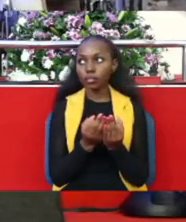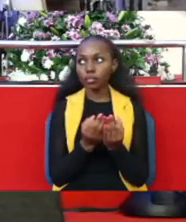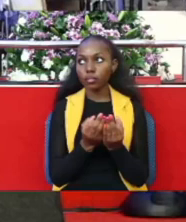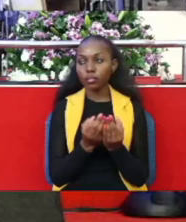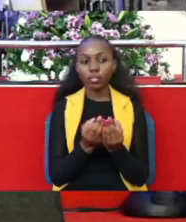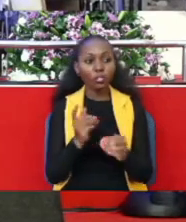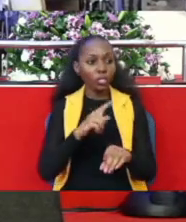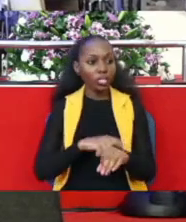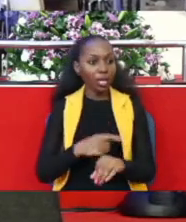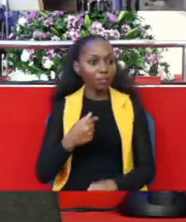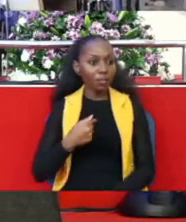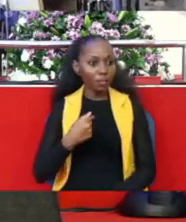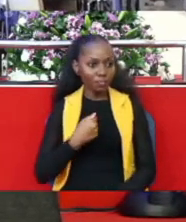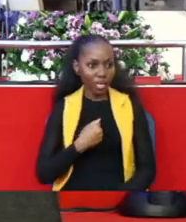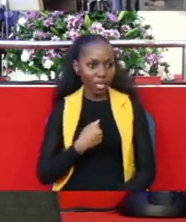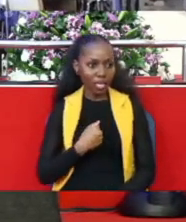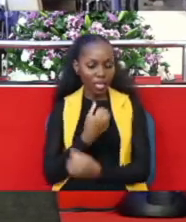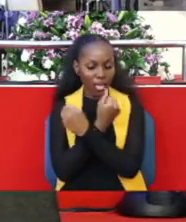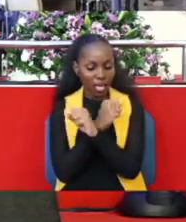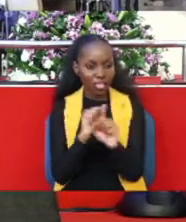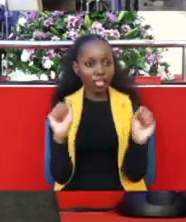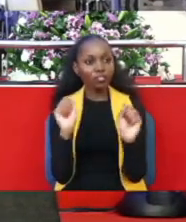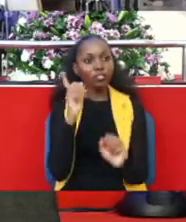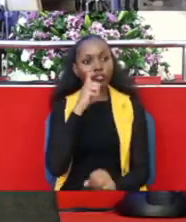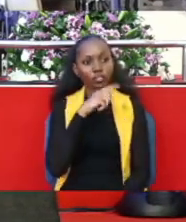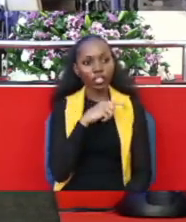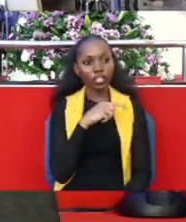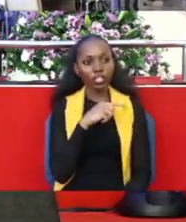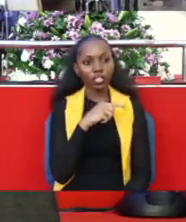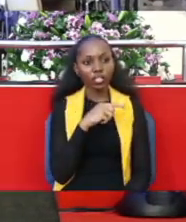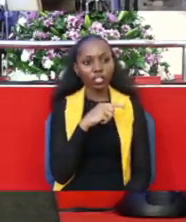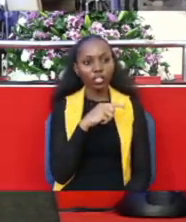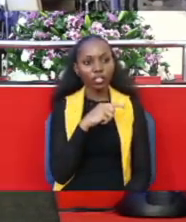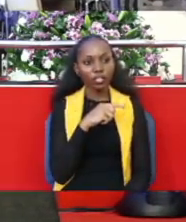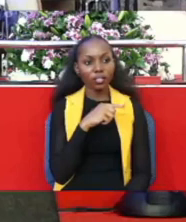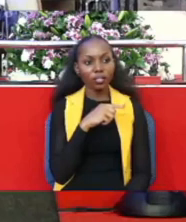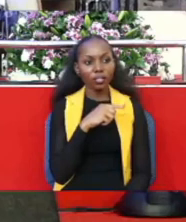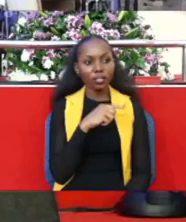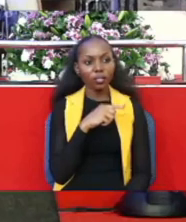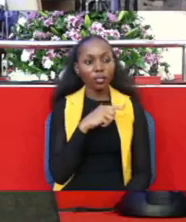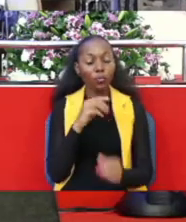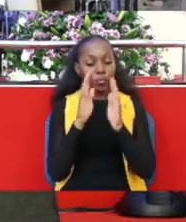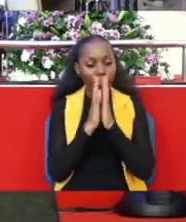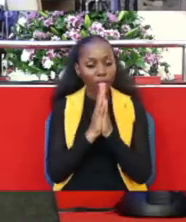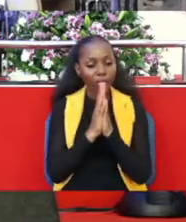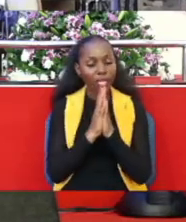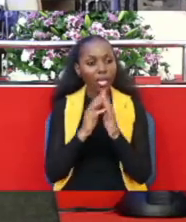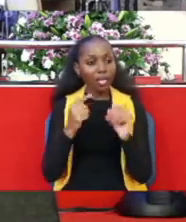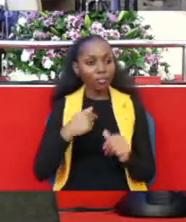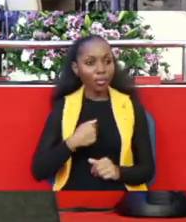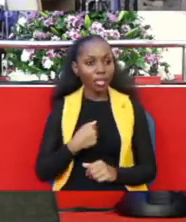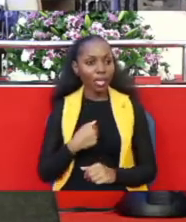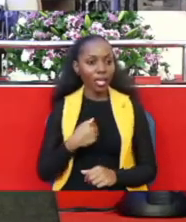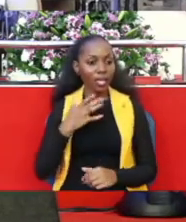again at when I just finished from four. Ultimately, we were able to do a wedding with my husband.